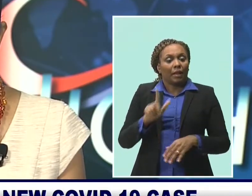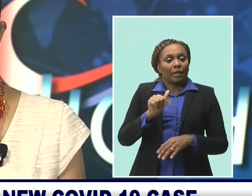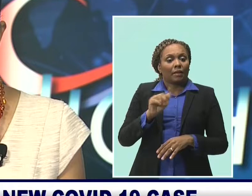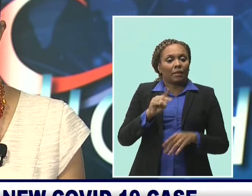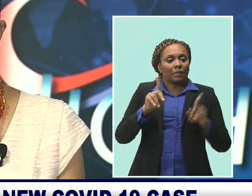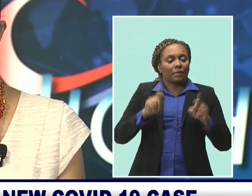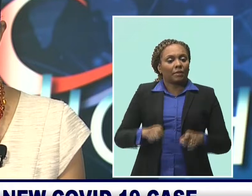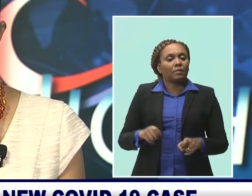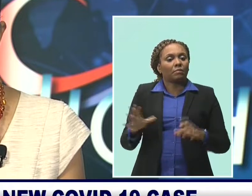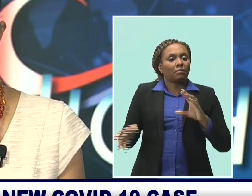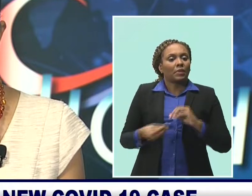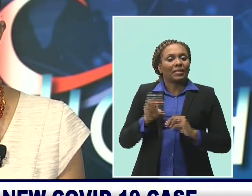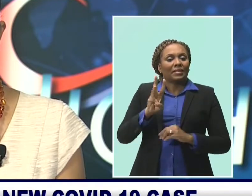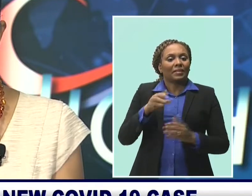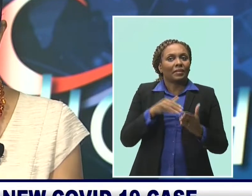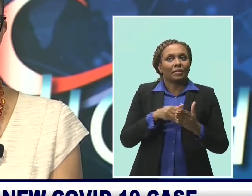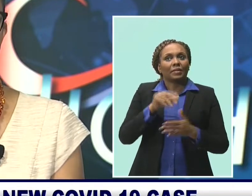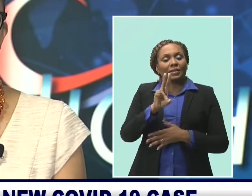now completed